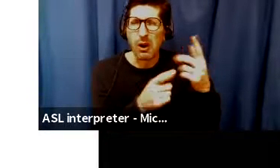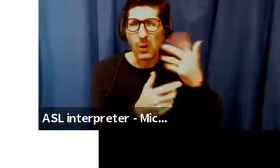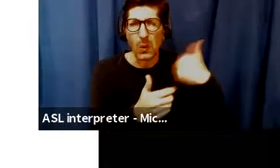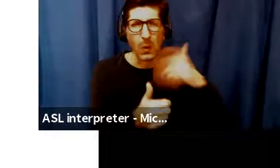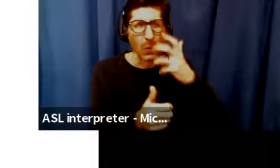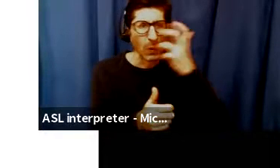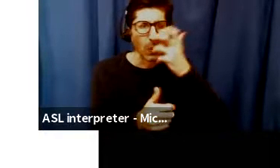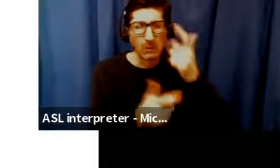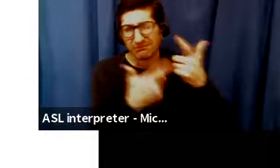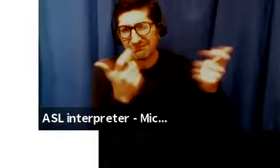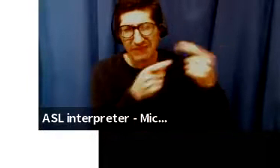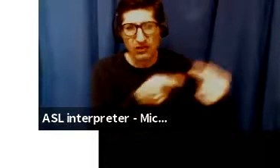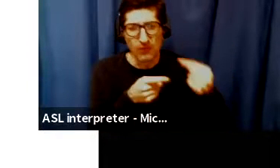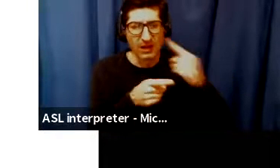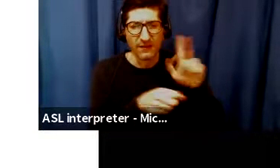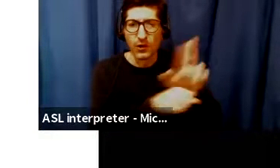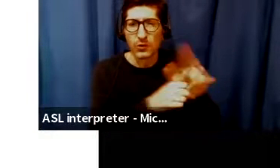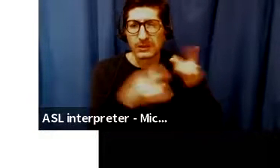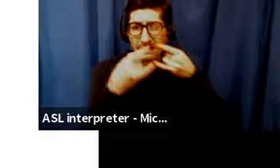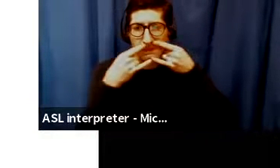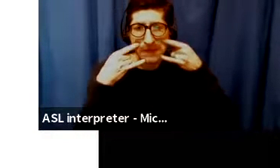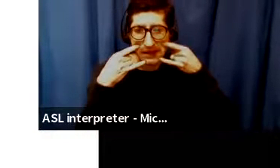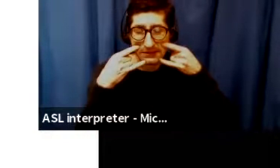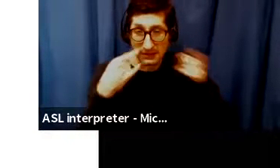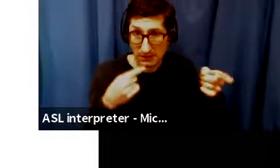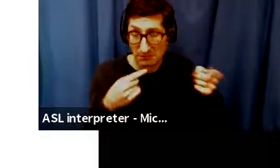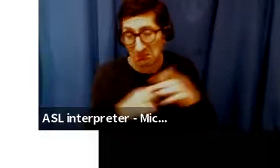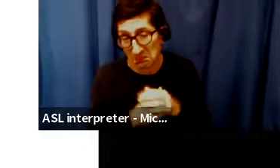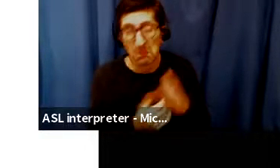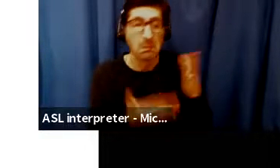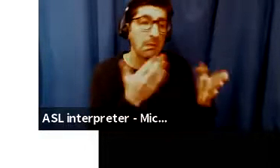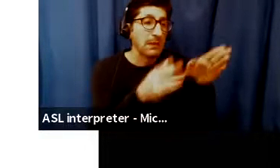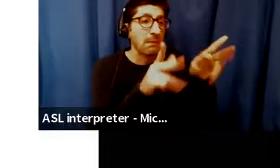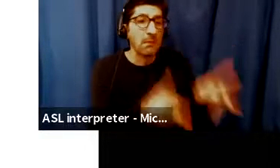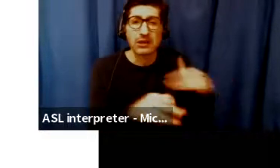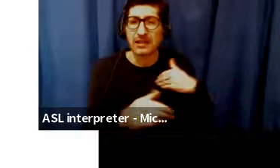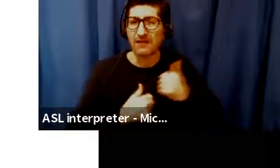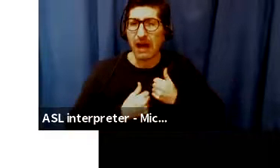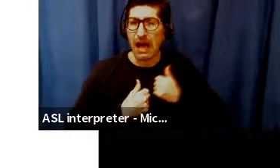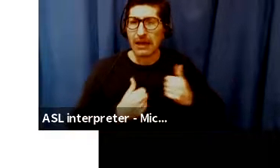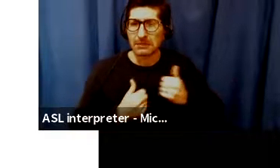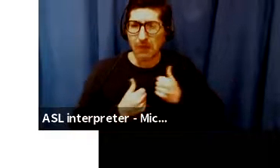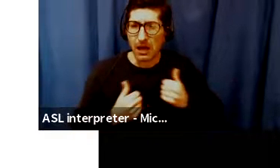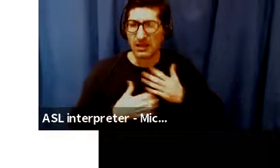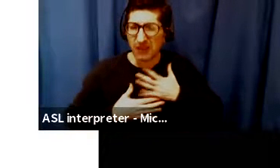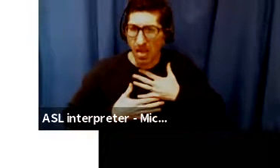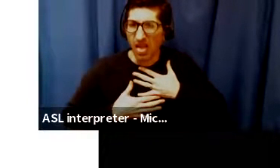use a face mask due to having a disability. And it could be that somebody has asthma, or they